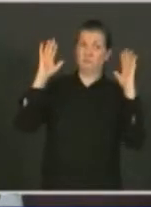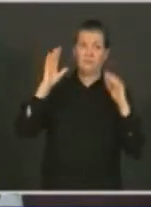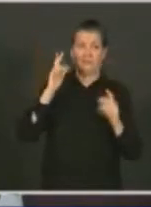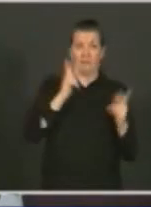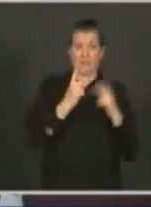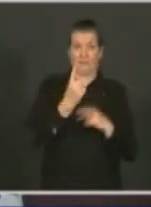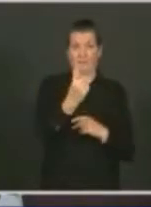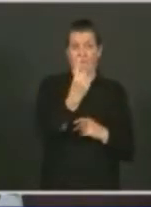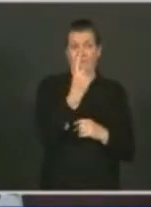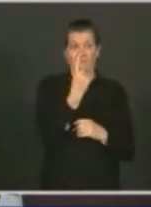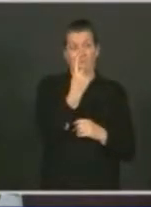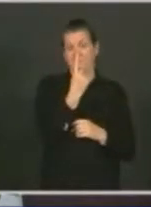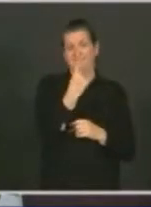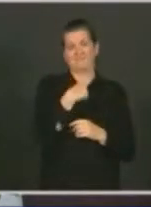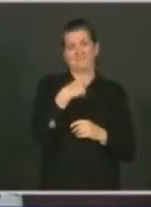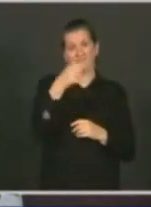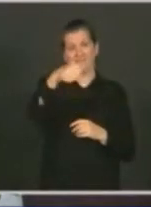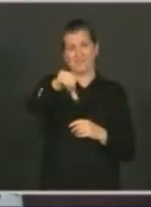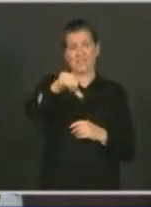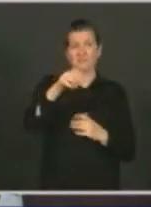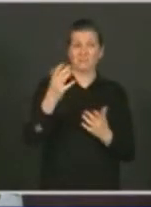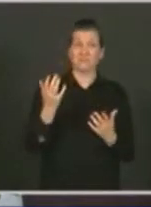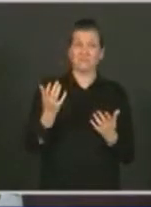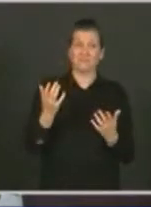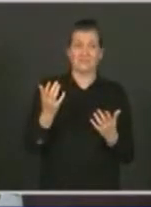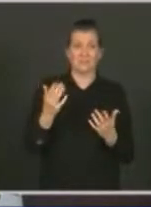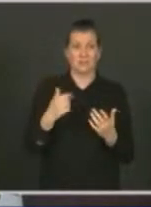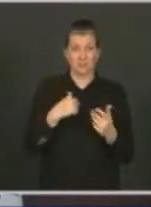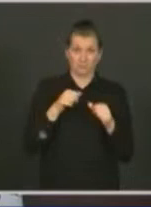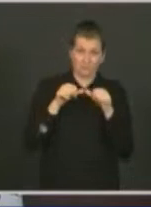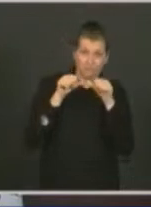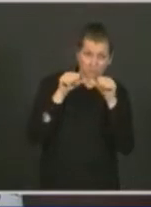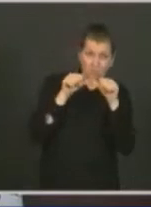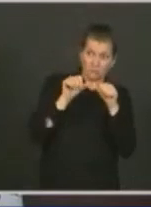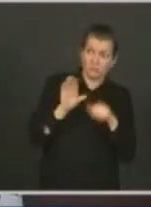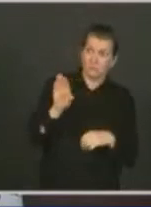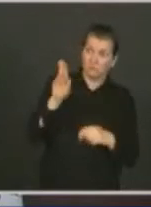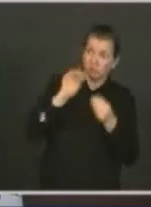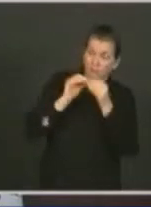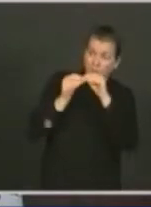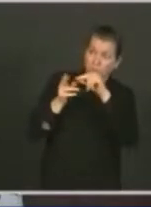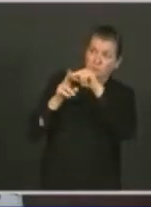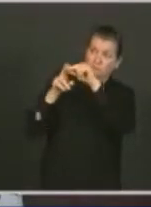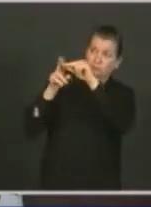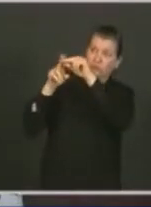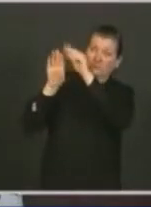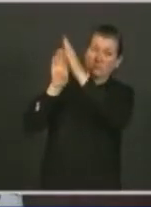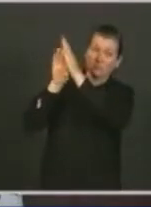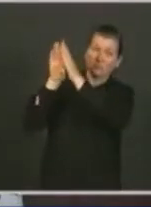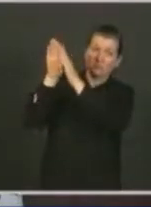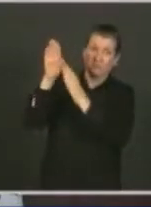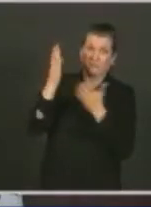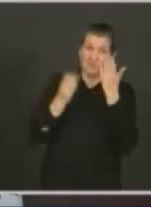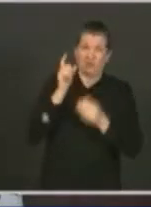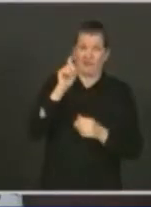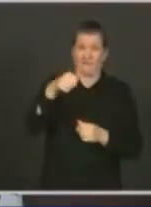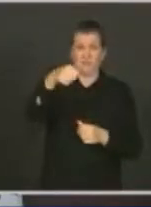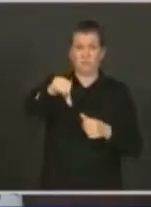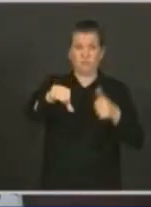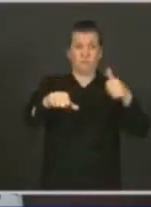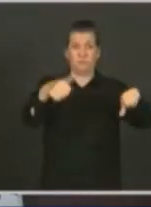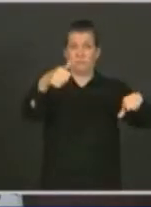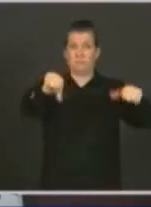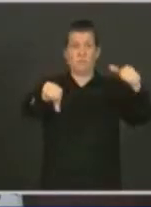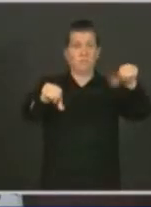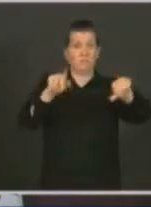standards of care. If we continue in the current trajectory, I'm very concerned that we would need to. We've already had discussions at all of our